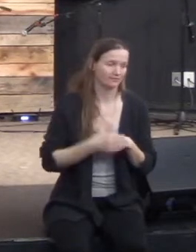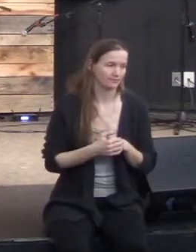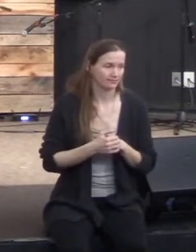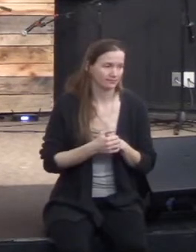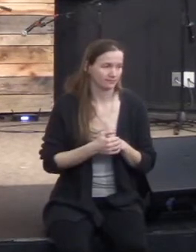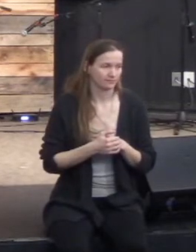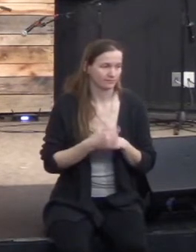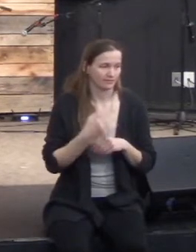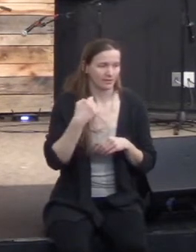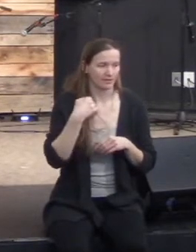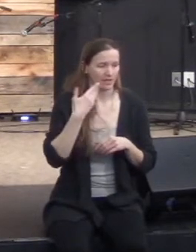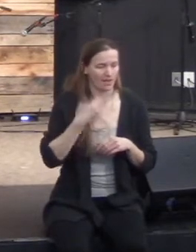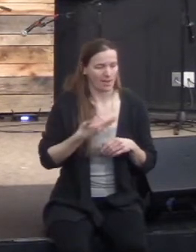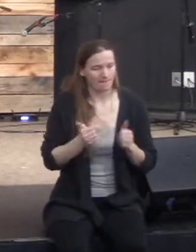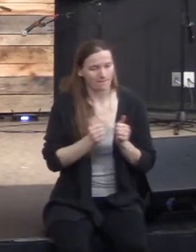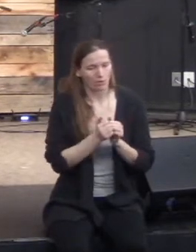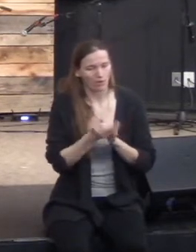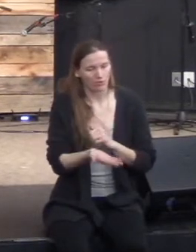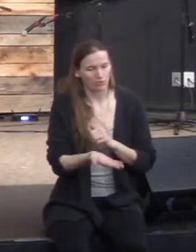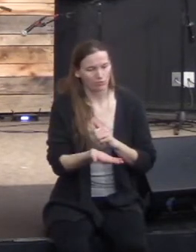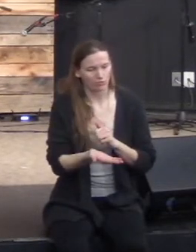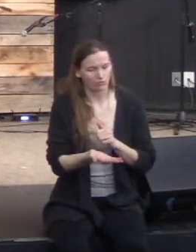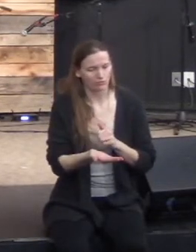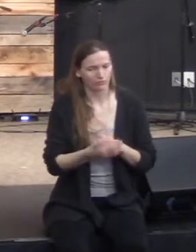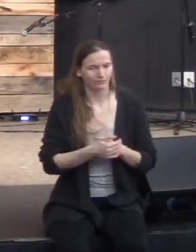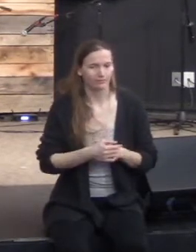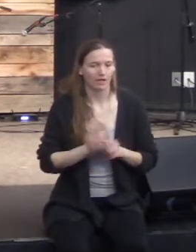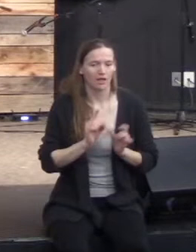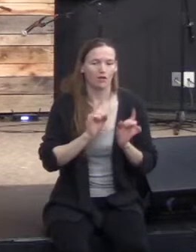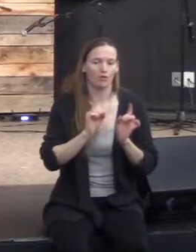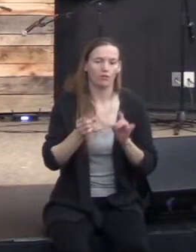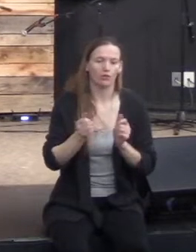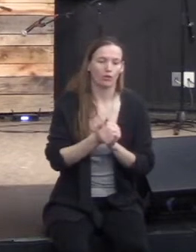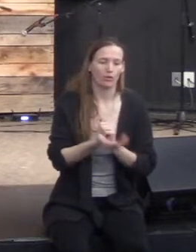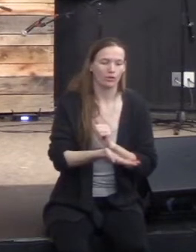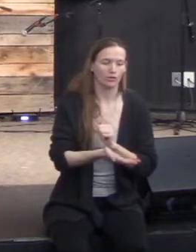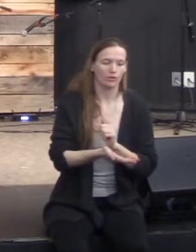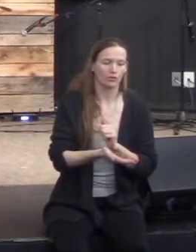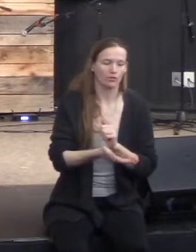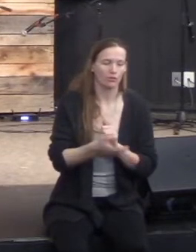I am with you. I'll go with you wherever you go.